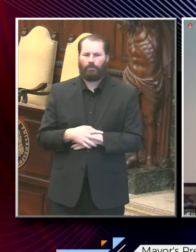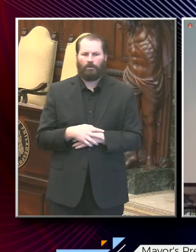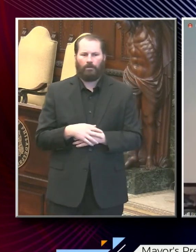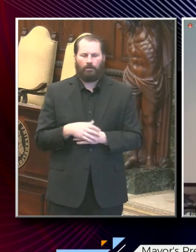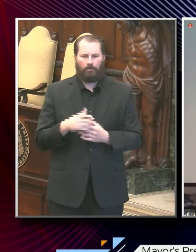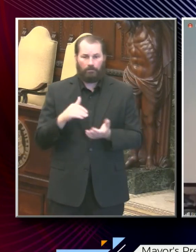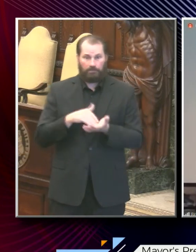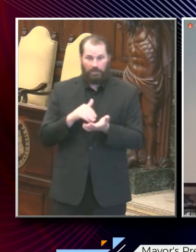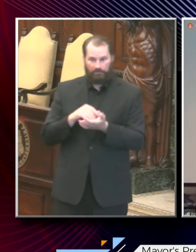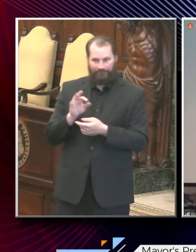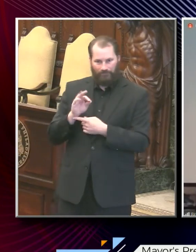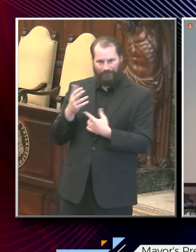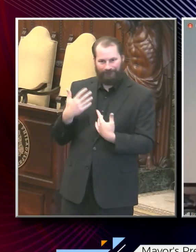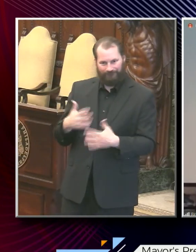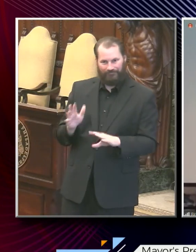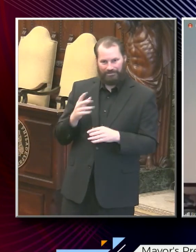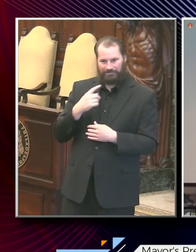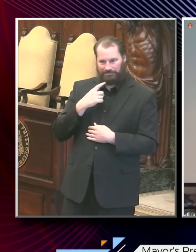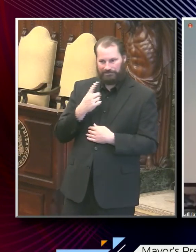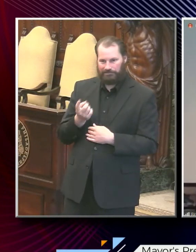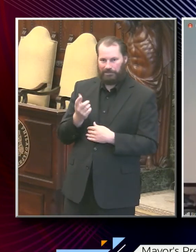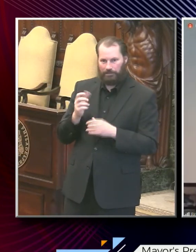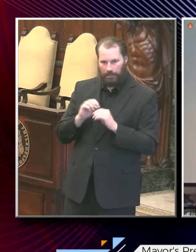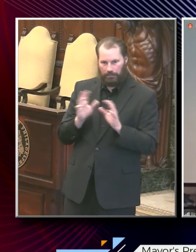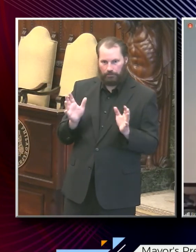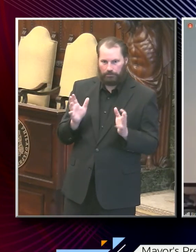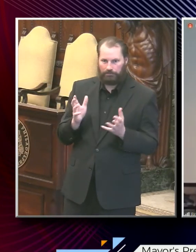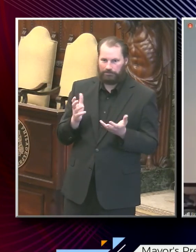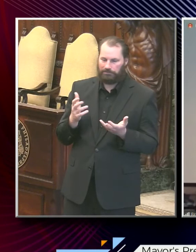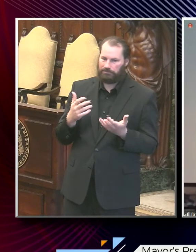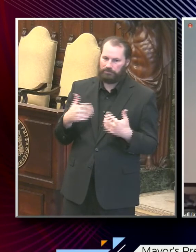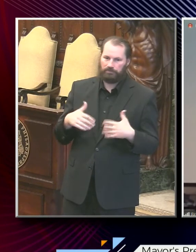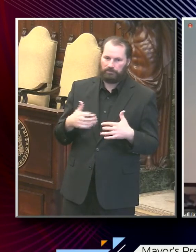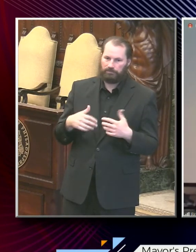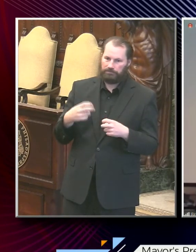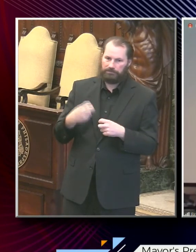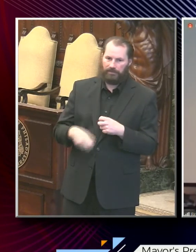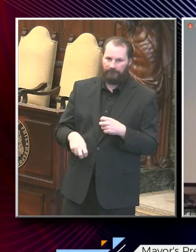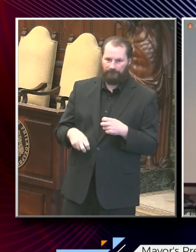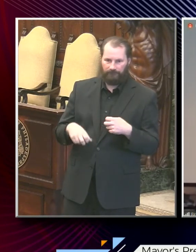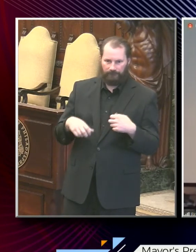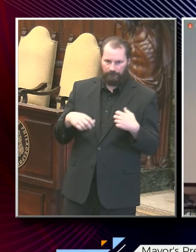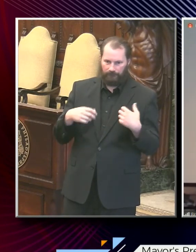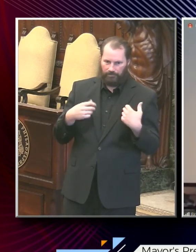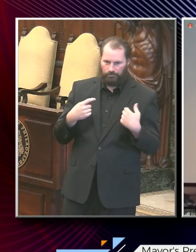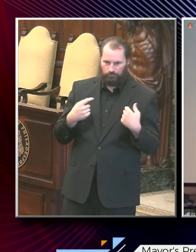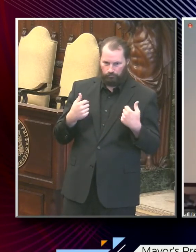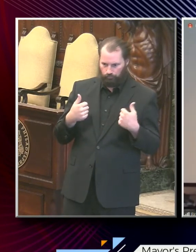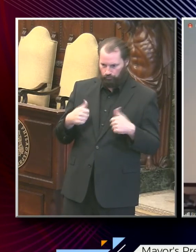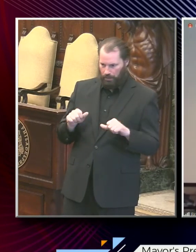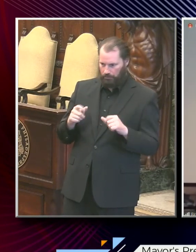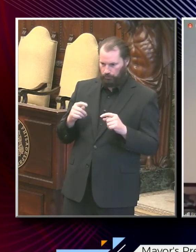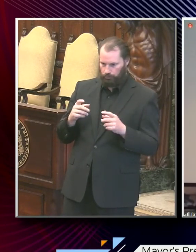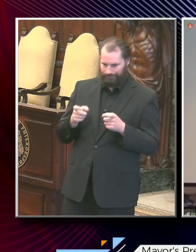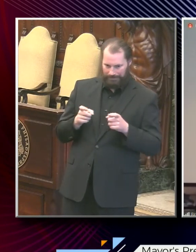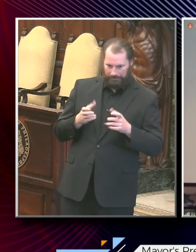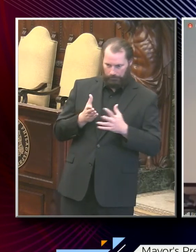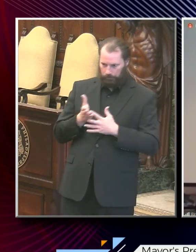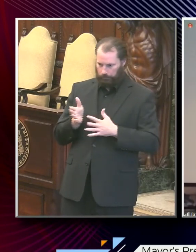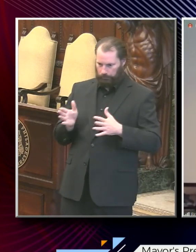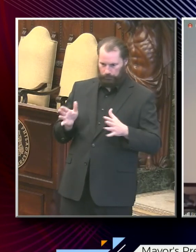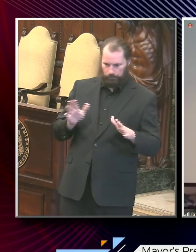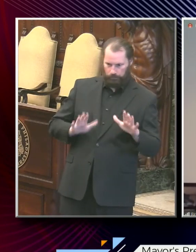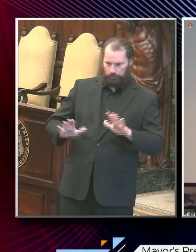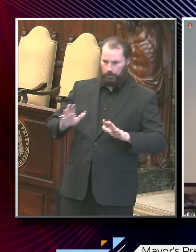difficult times as we're trying to manage both multiple health crises regarding heat, certainly,